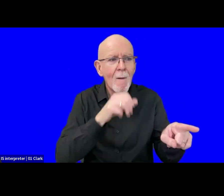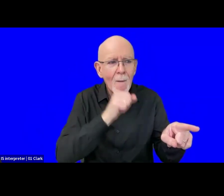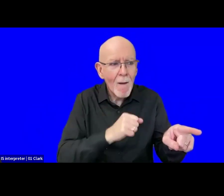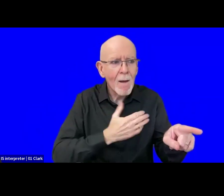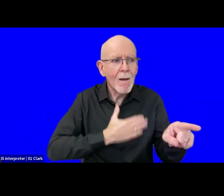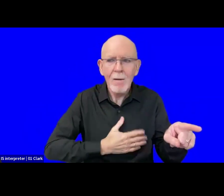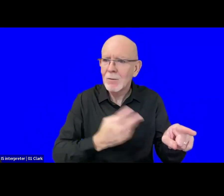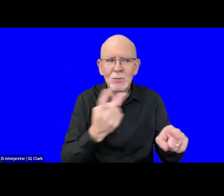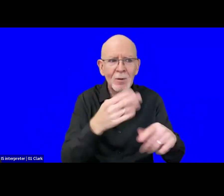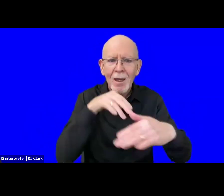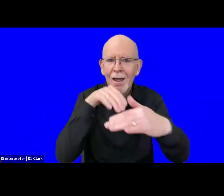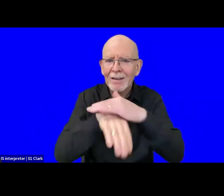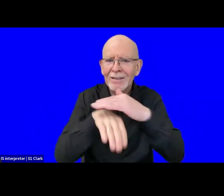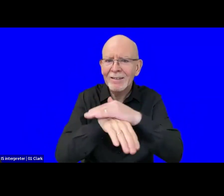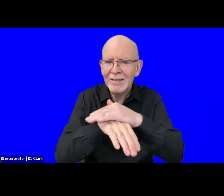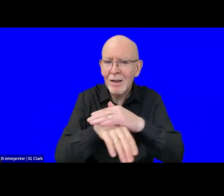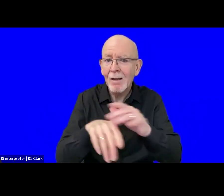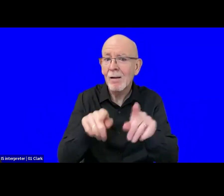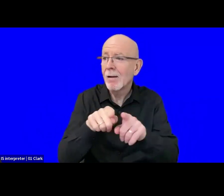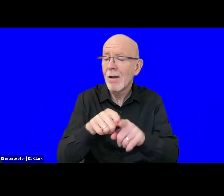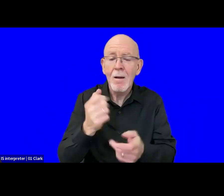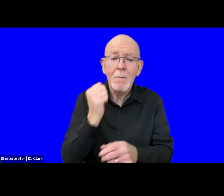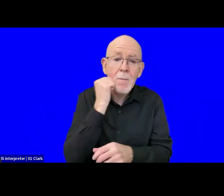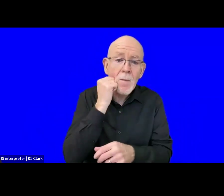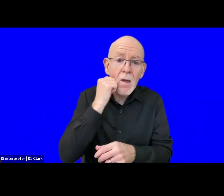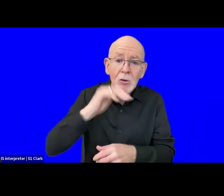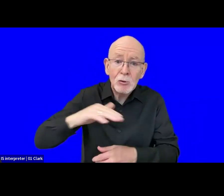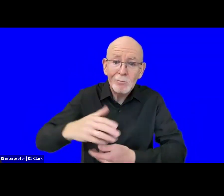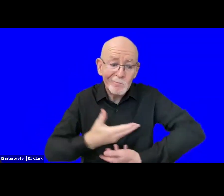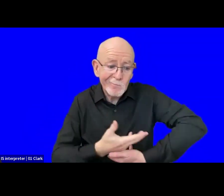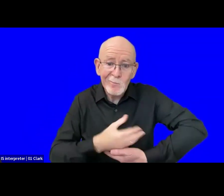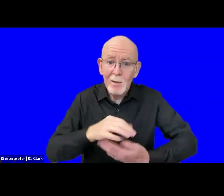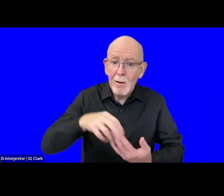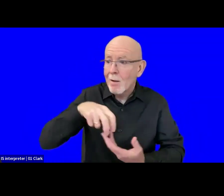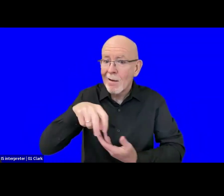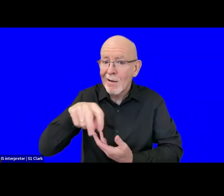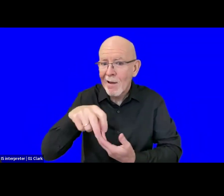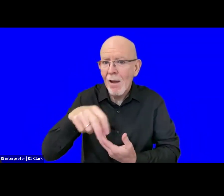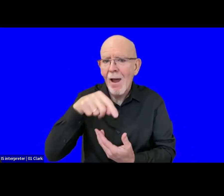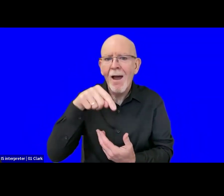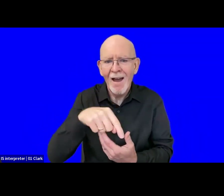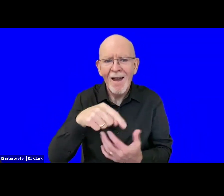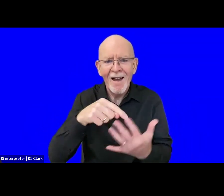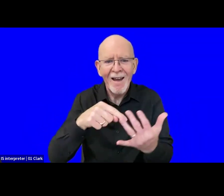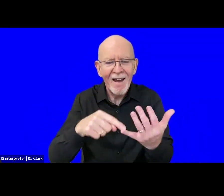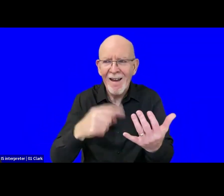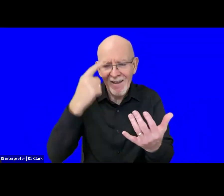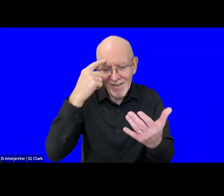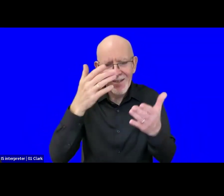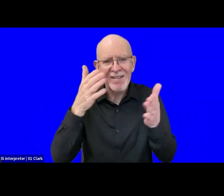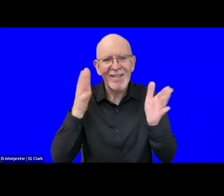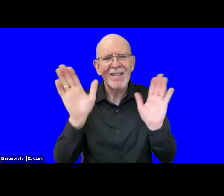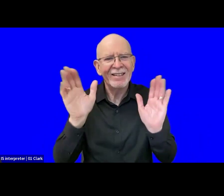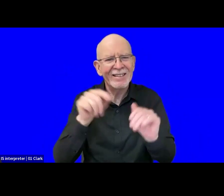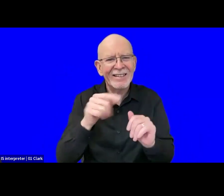one of the main messages started from the beginning: cash is not enough. We need to make, as it